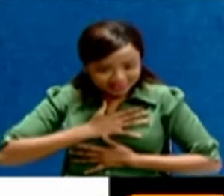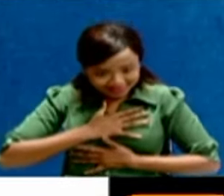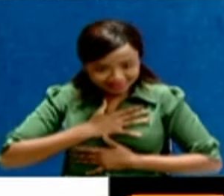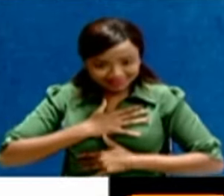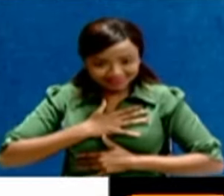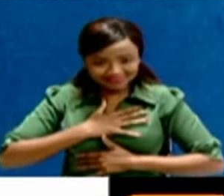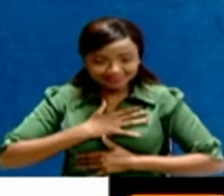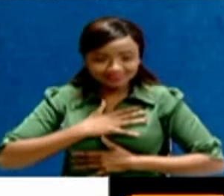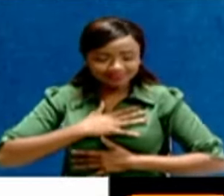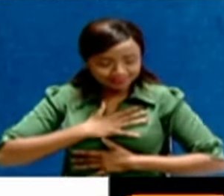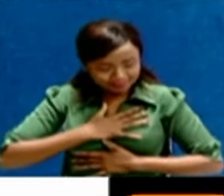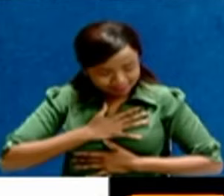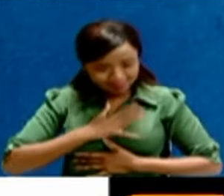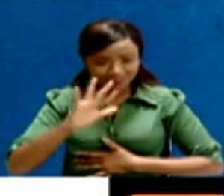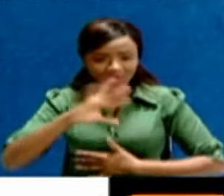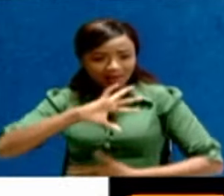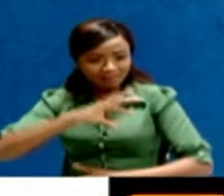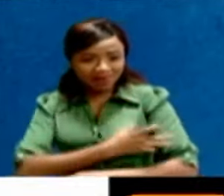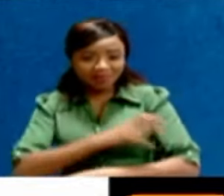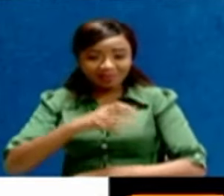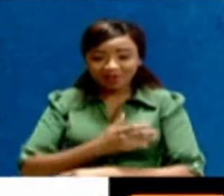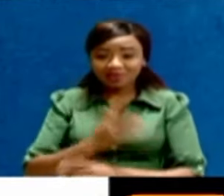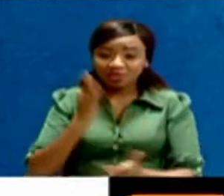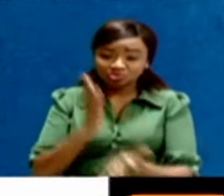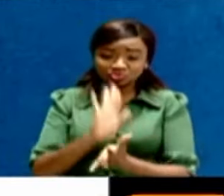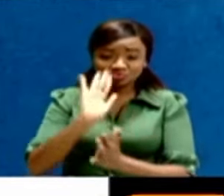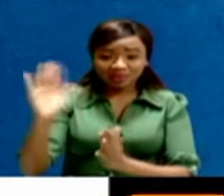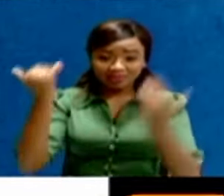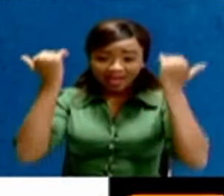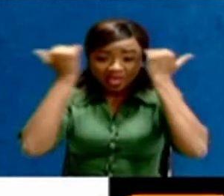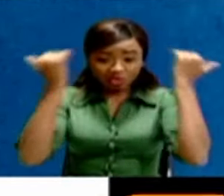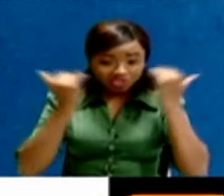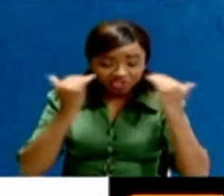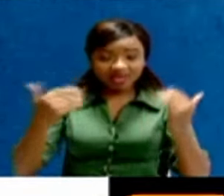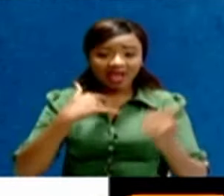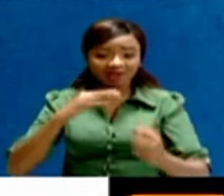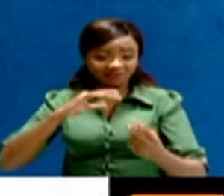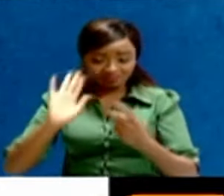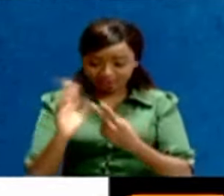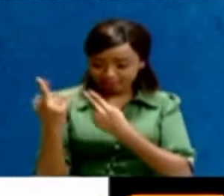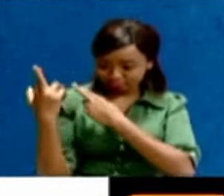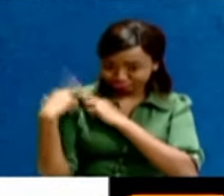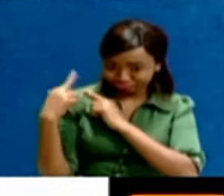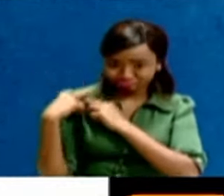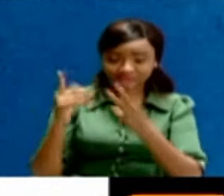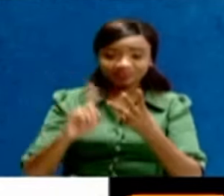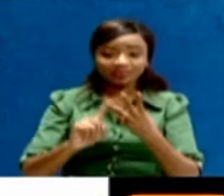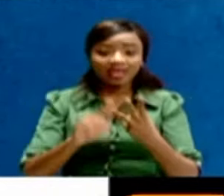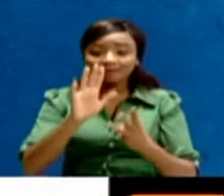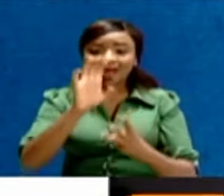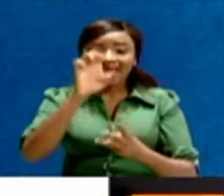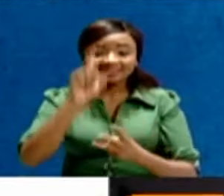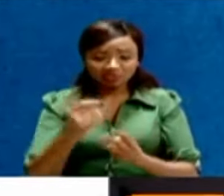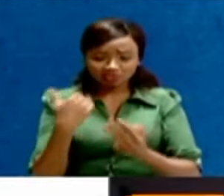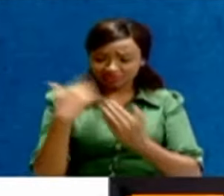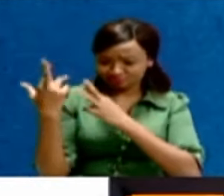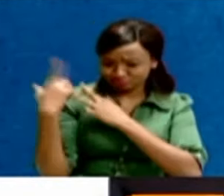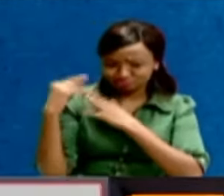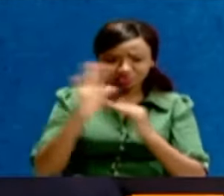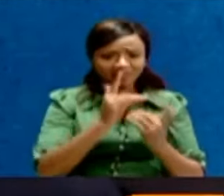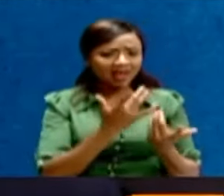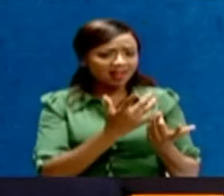powers. The judiciary has its role, the legislative arm of government has its role, and the executive arm have